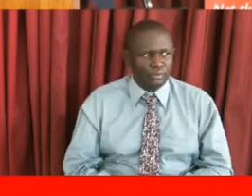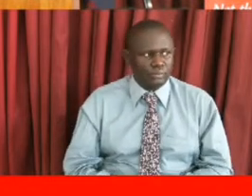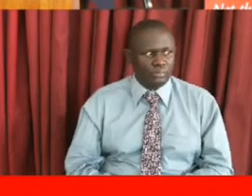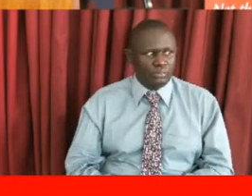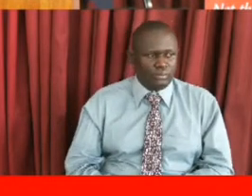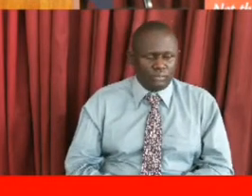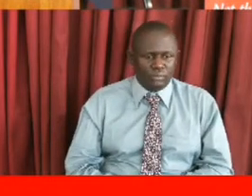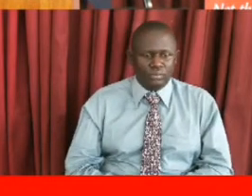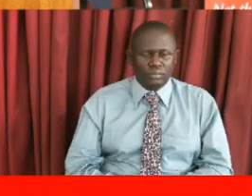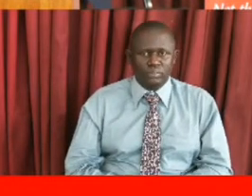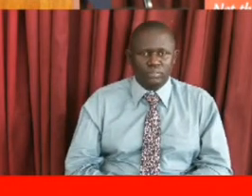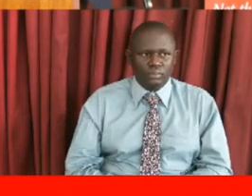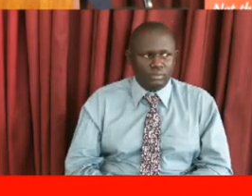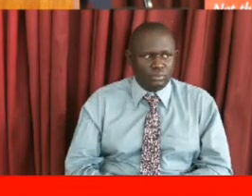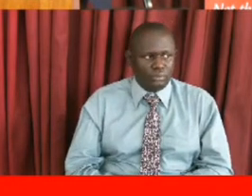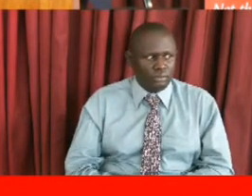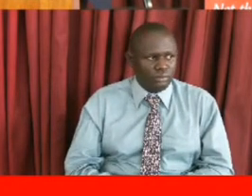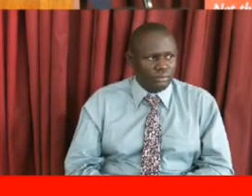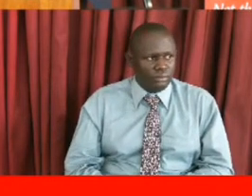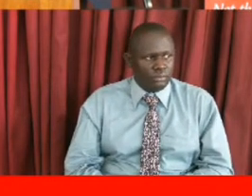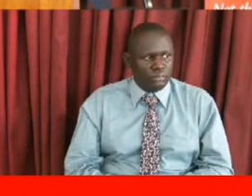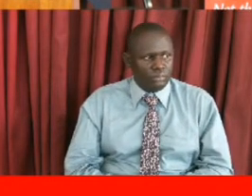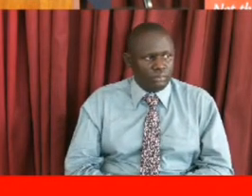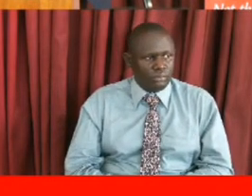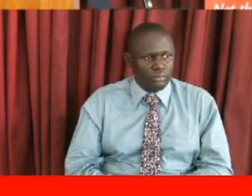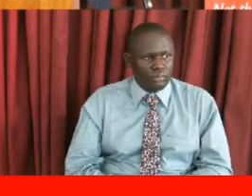amen uh amen